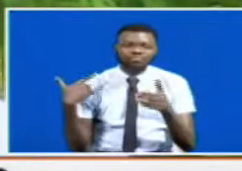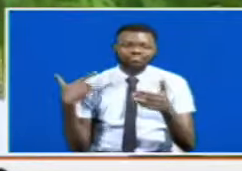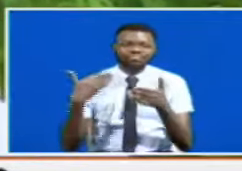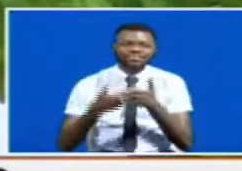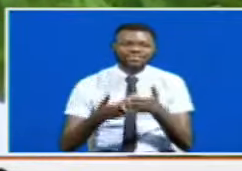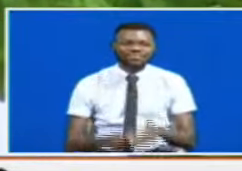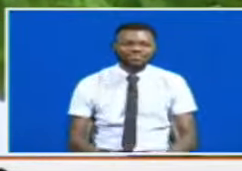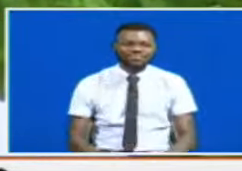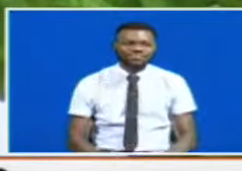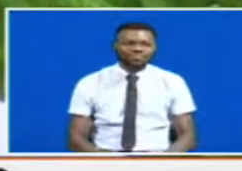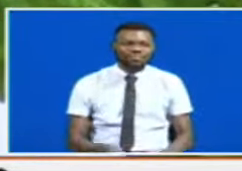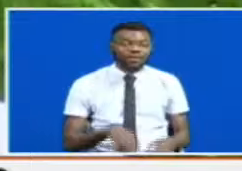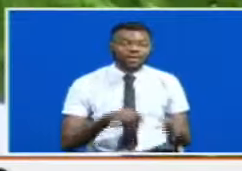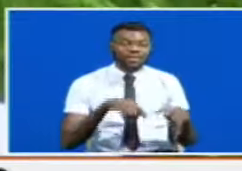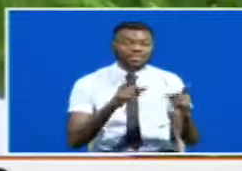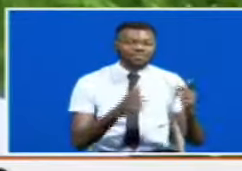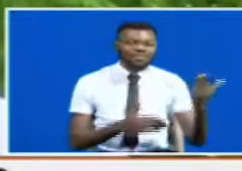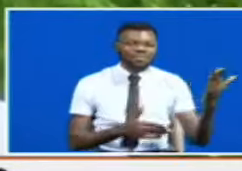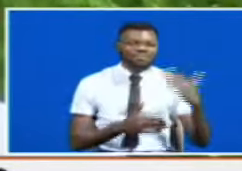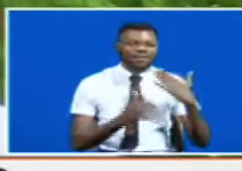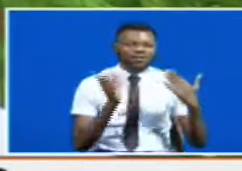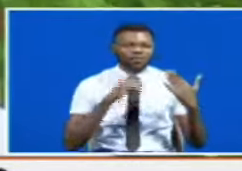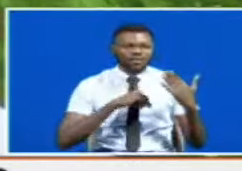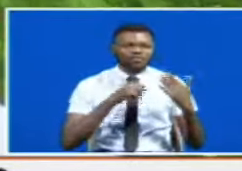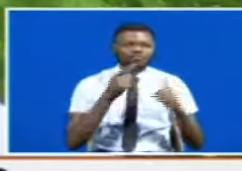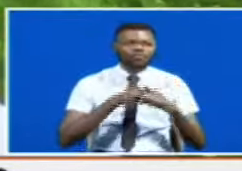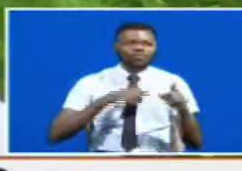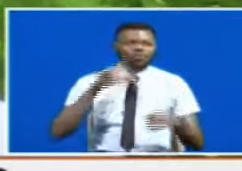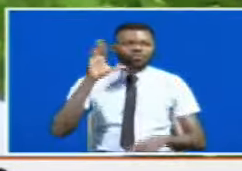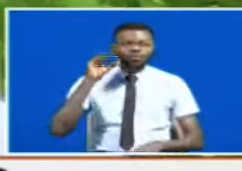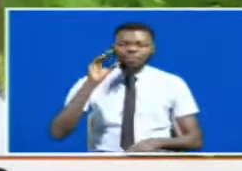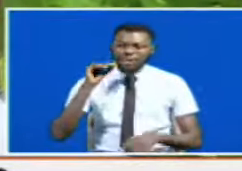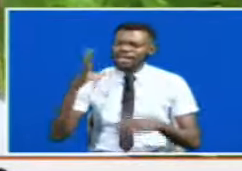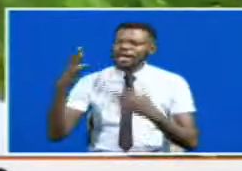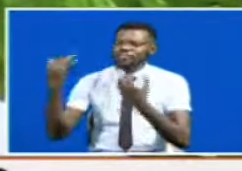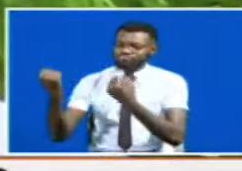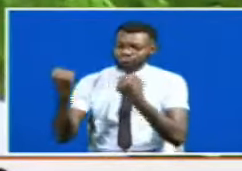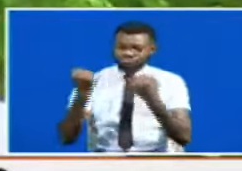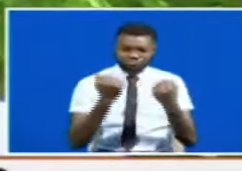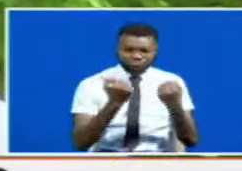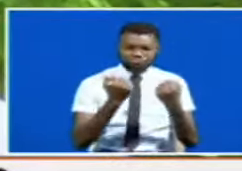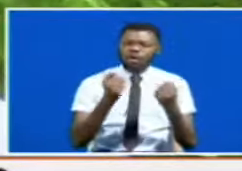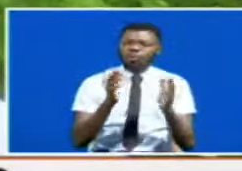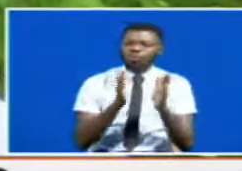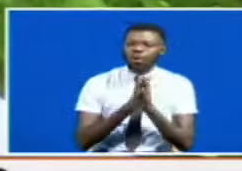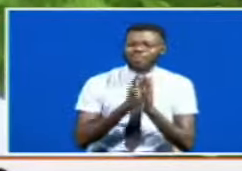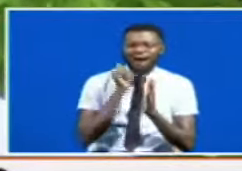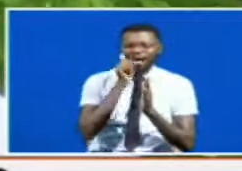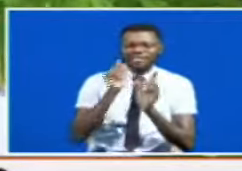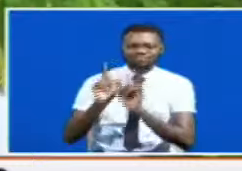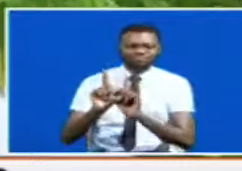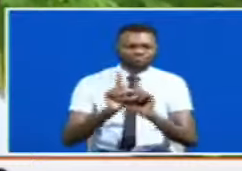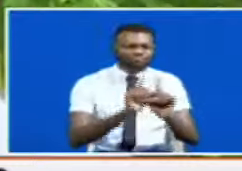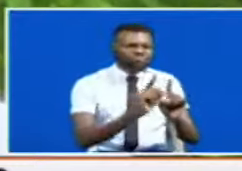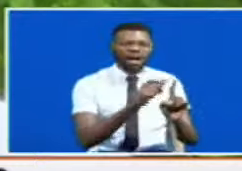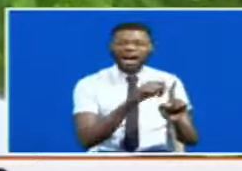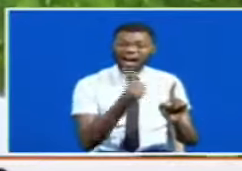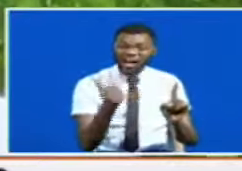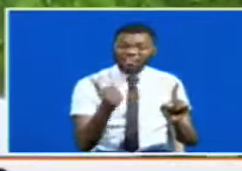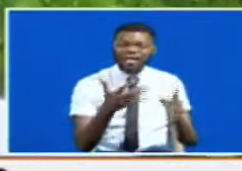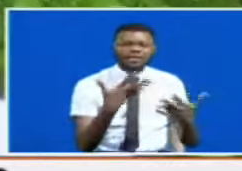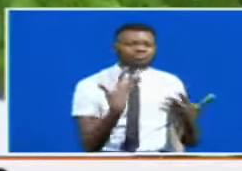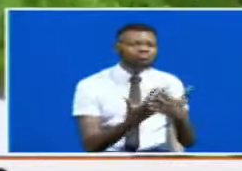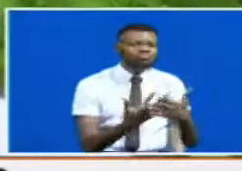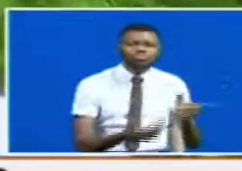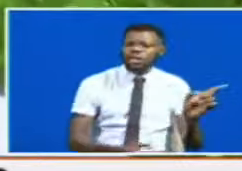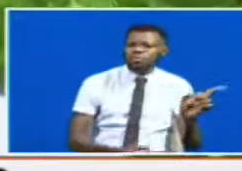akapatikana, akakuja huko, and yake ako huko Mombasa akamleta. Sasa mwingine naye yako police station. Sasa